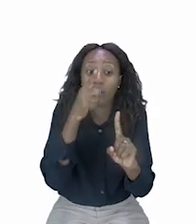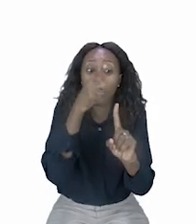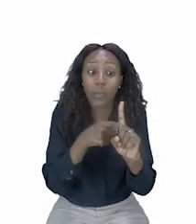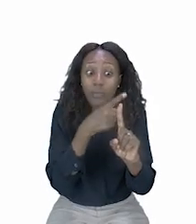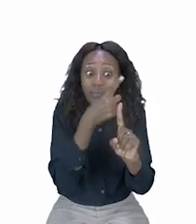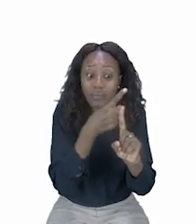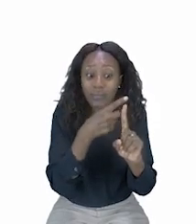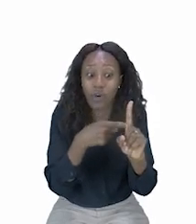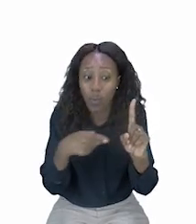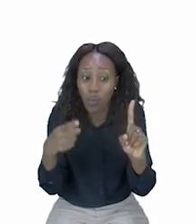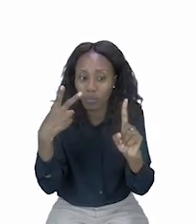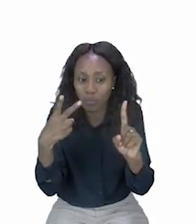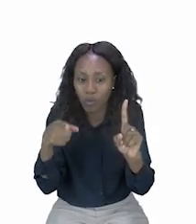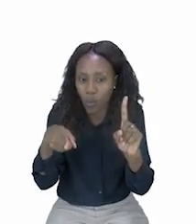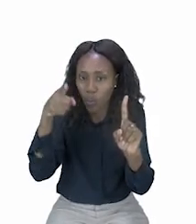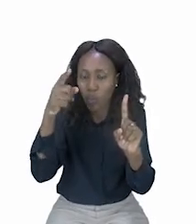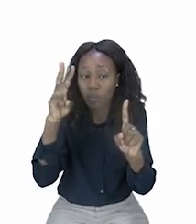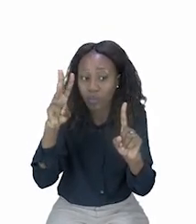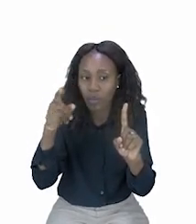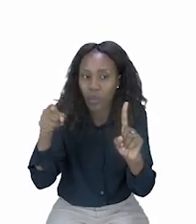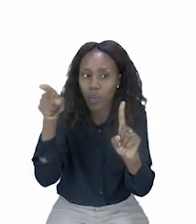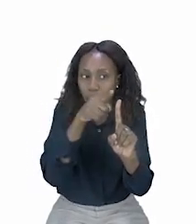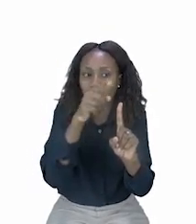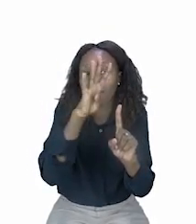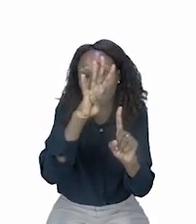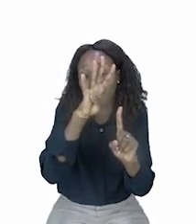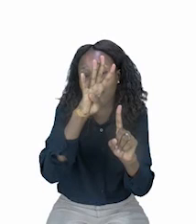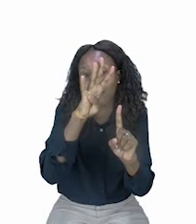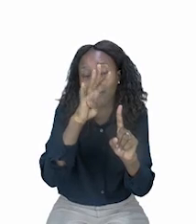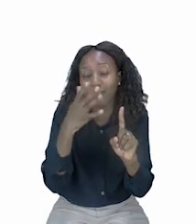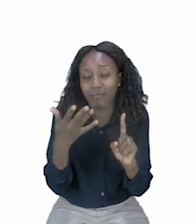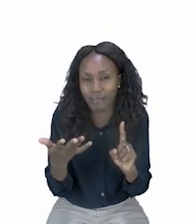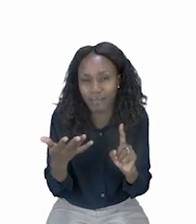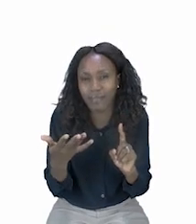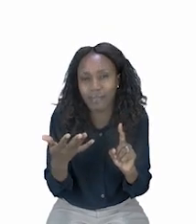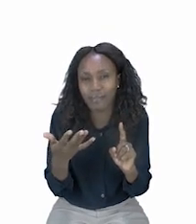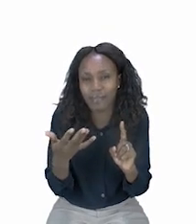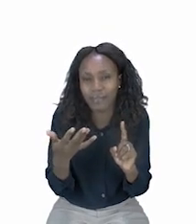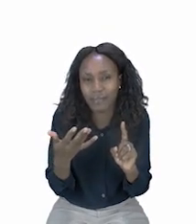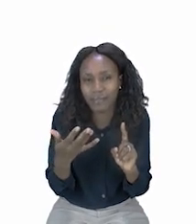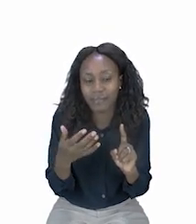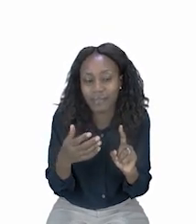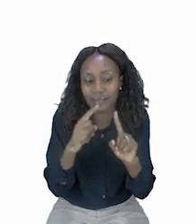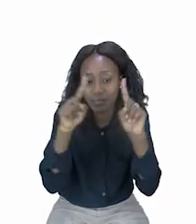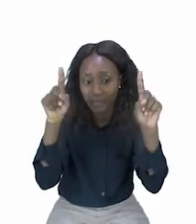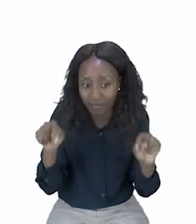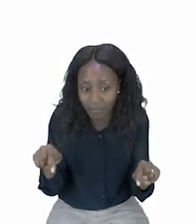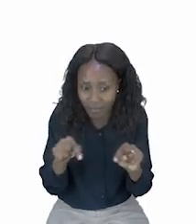1, 2, 3, 4. So a square